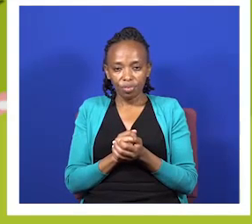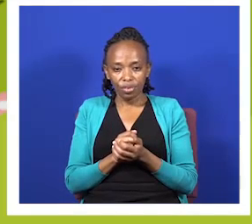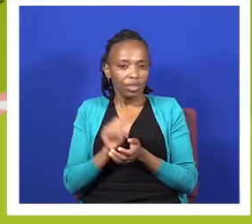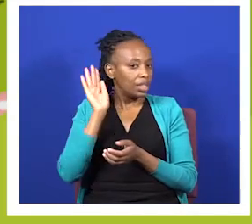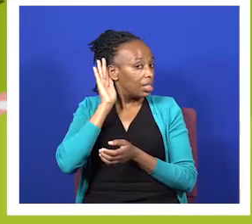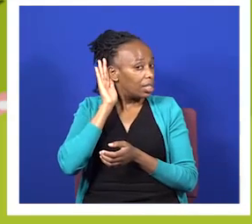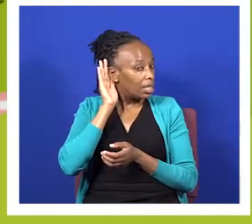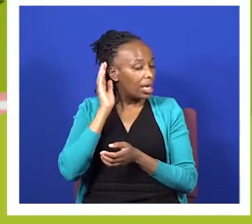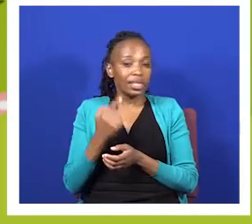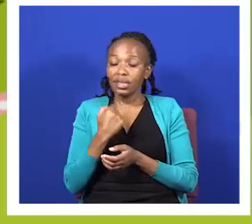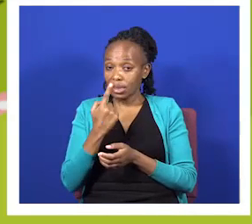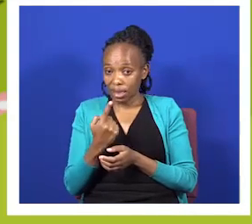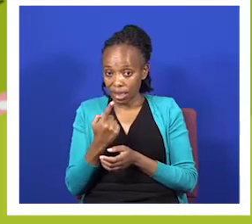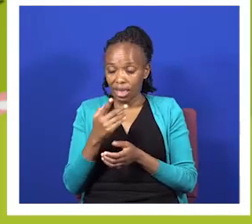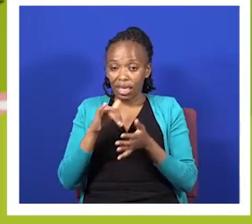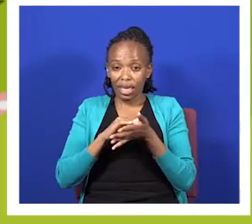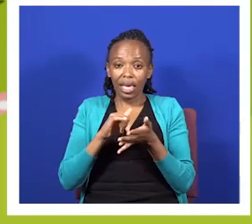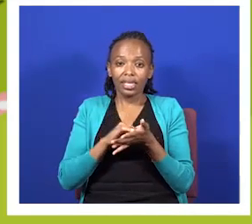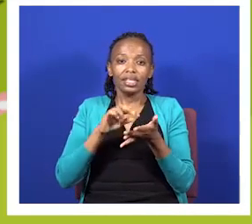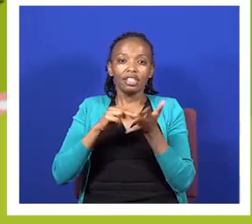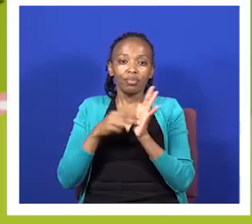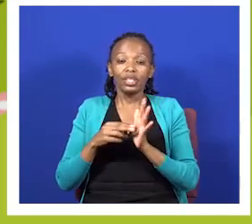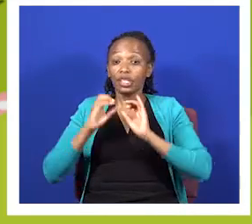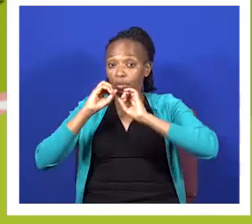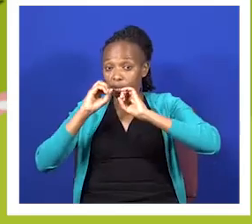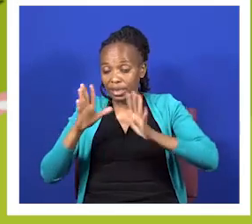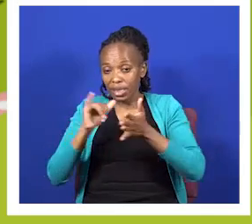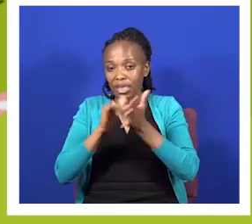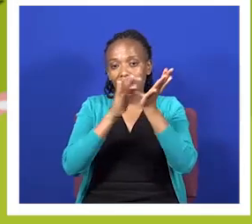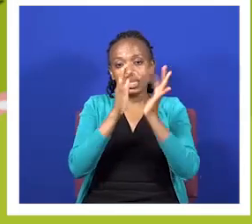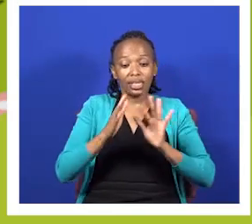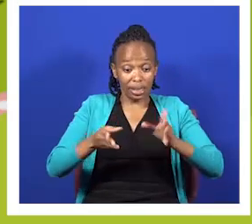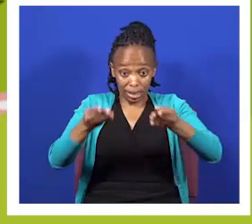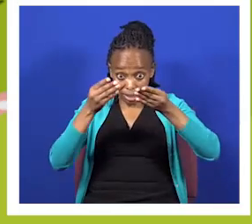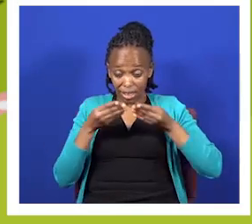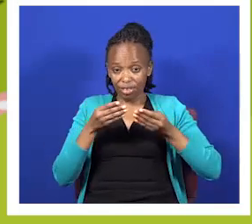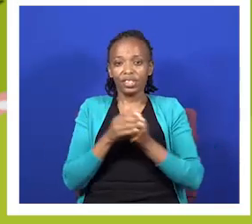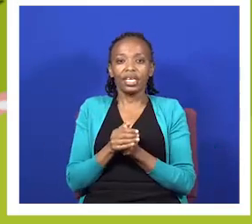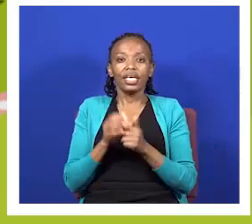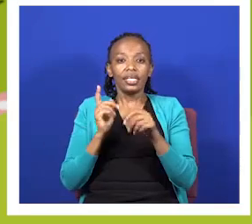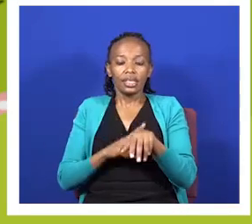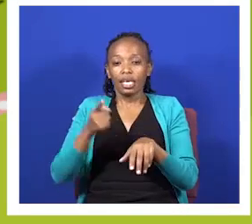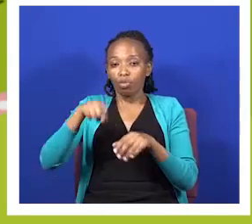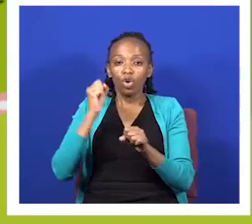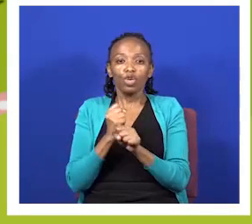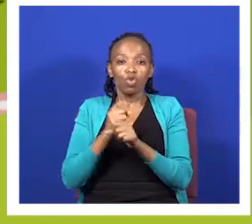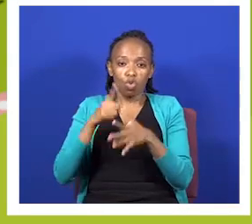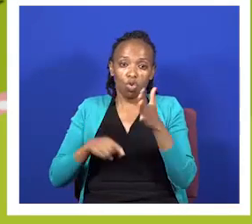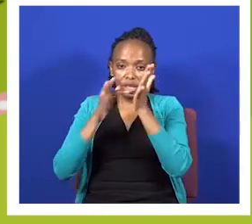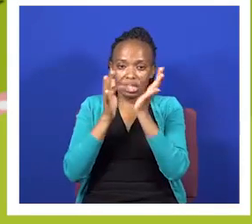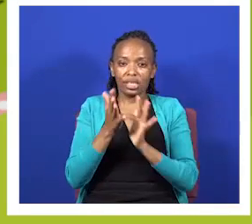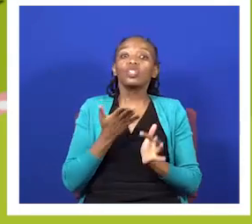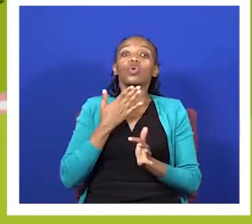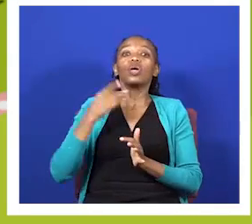Did I hear you tell them that it means the blessings that Jesus gives us when we do what he wants